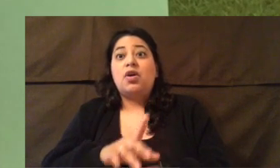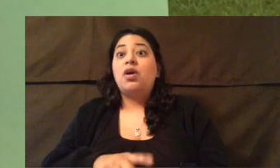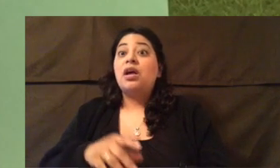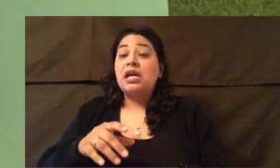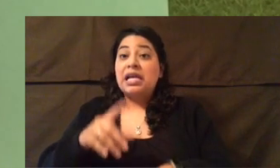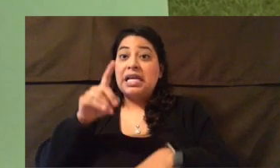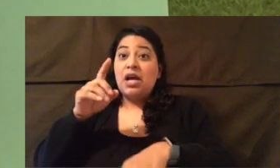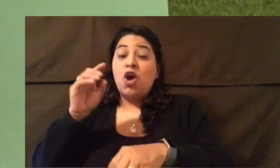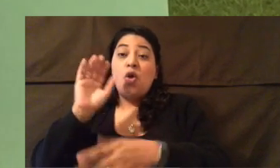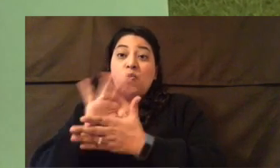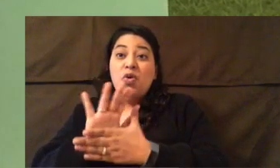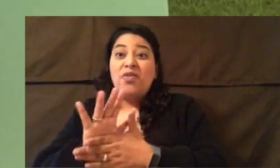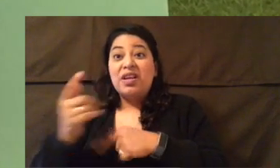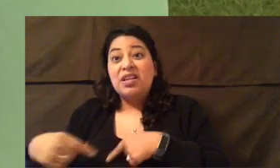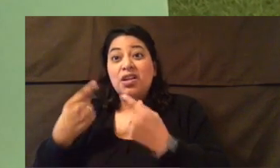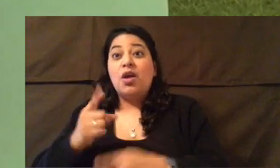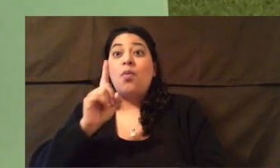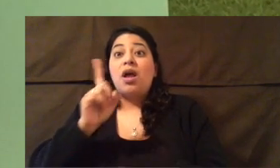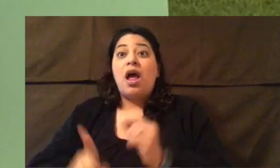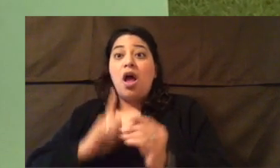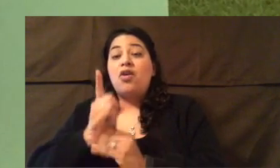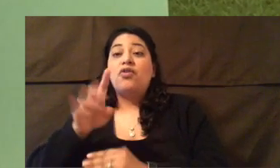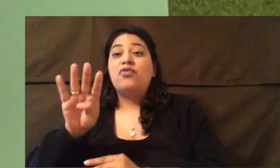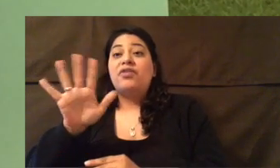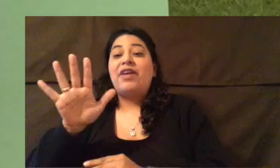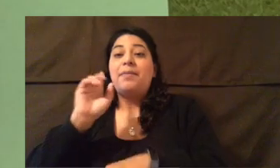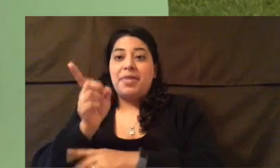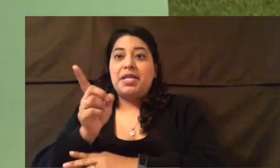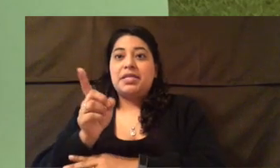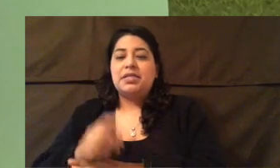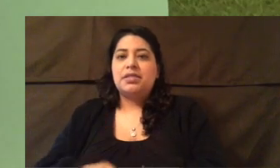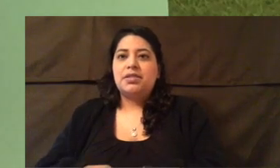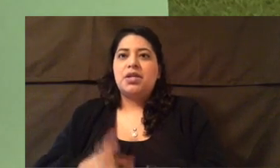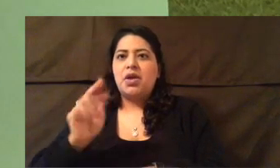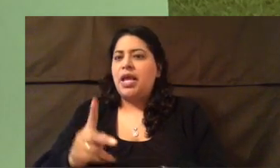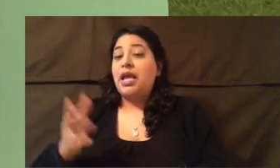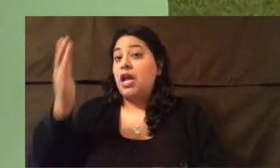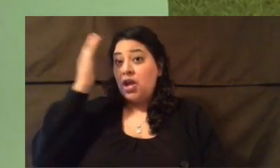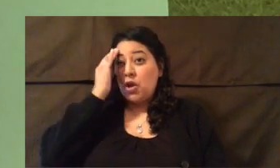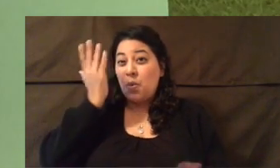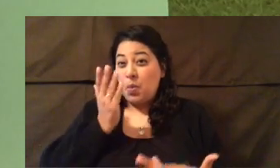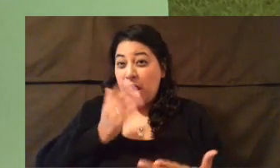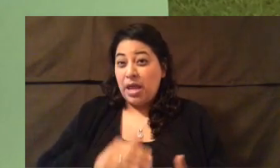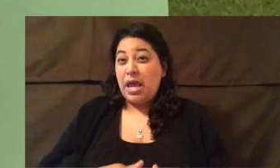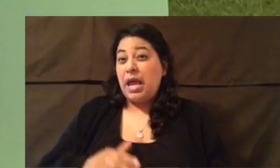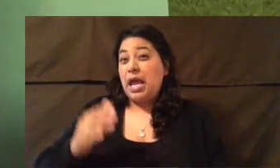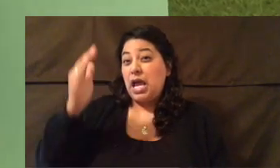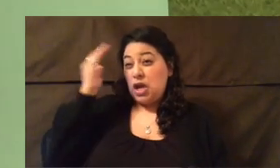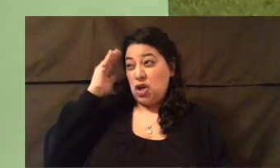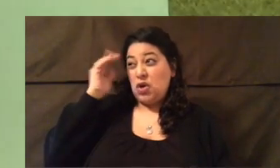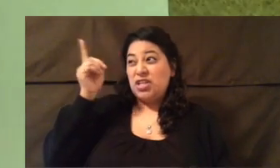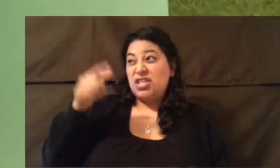1 hour and 45 minutes long. What time was it when the movie was over? Okay, so what do I know?